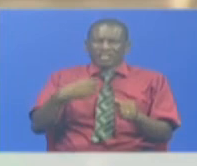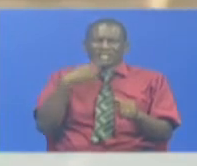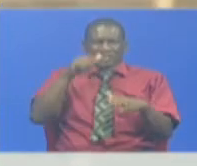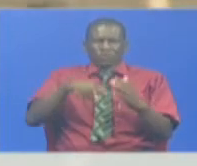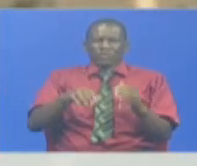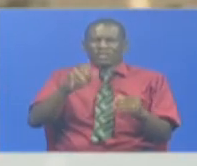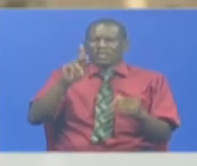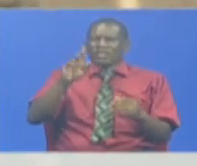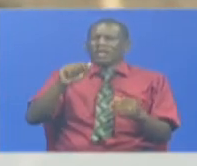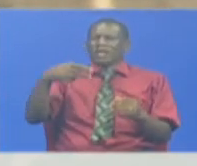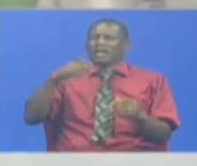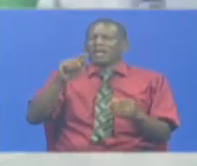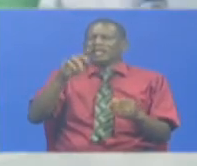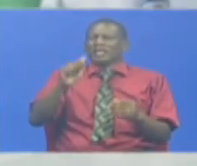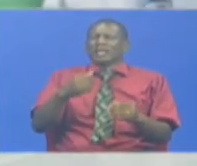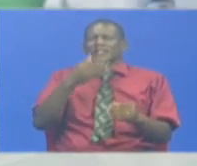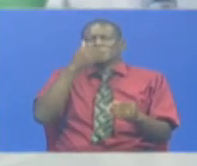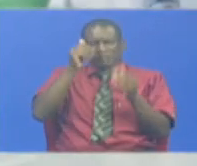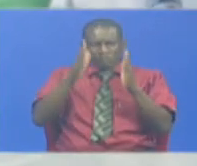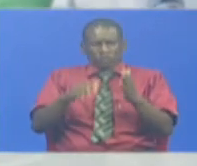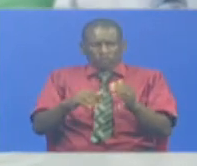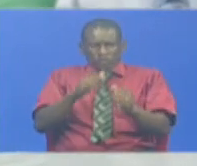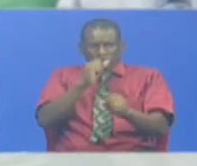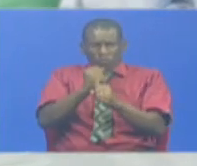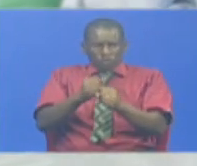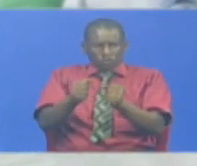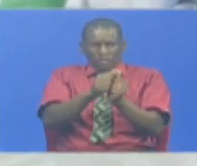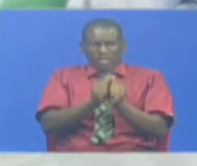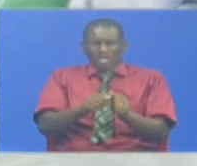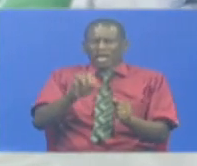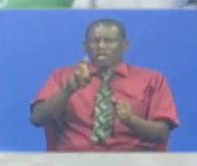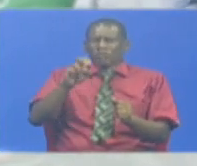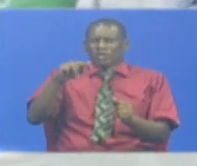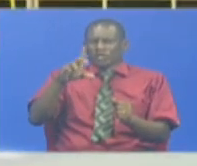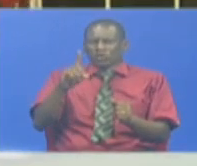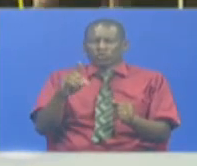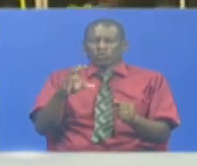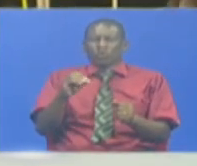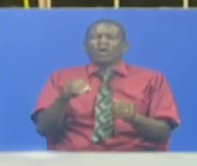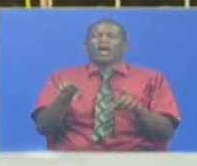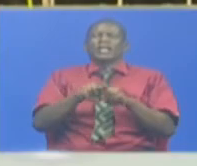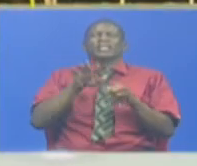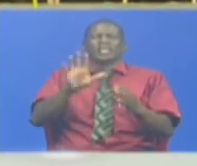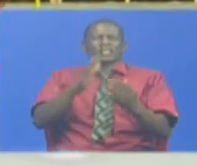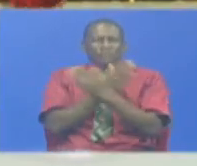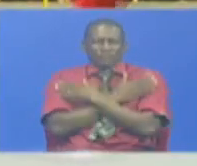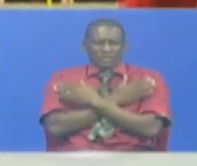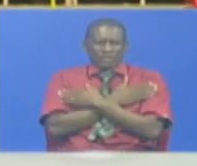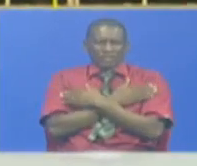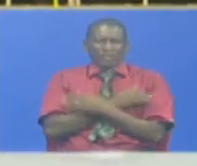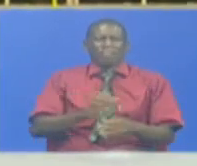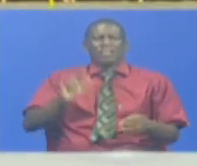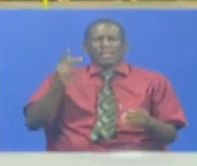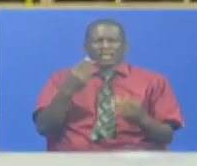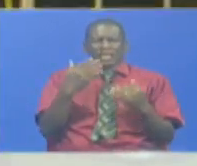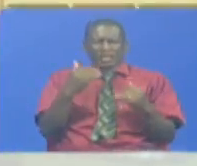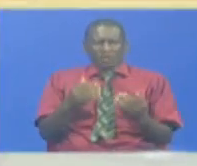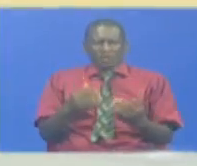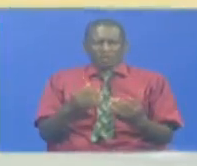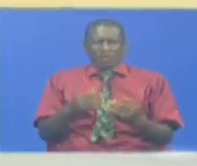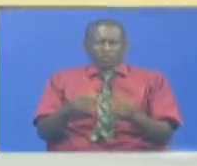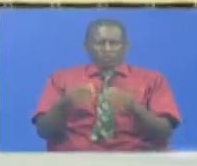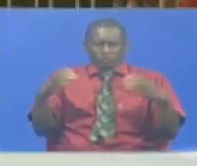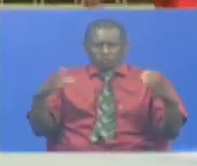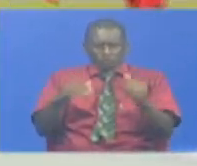played with, while singling out Ernest Wendo as one of those he was closest to. Kenya is grouped alongside